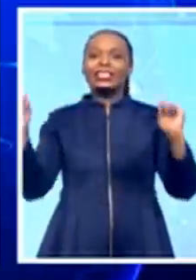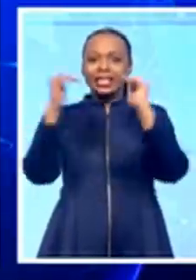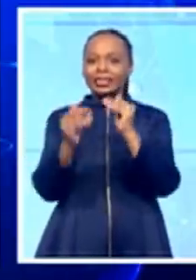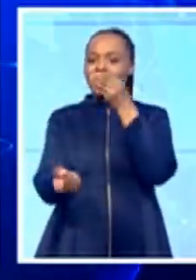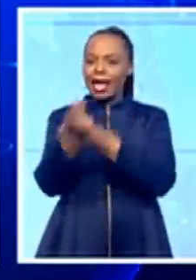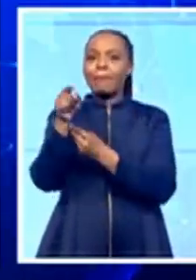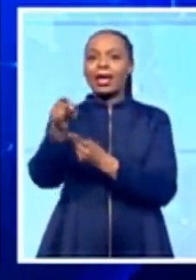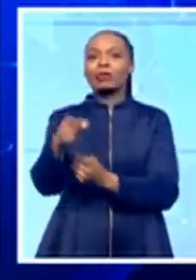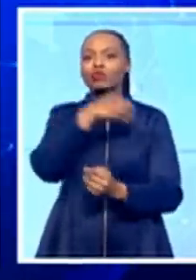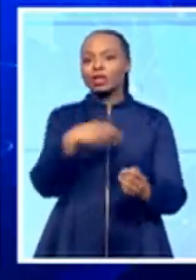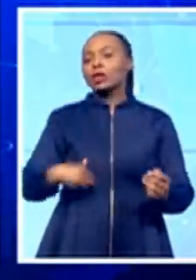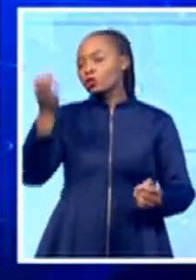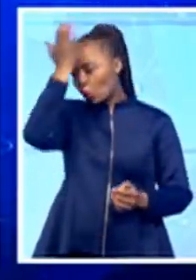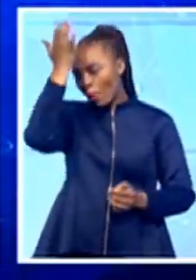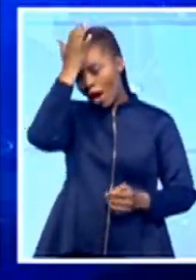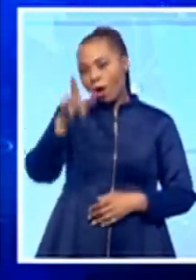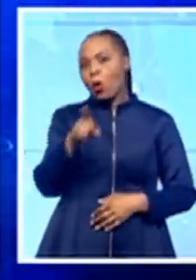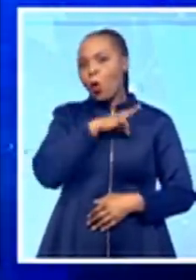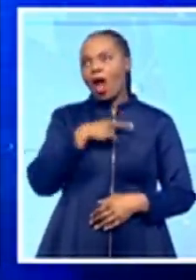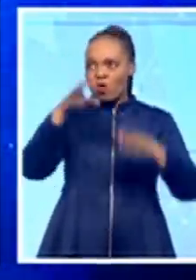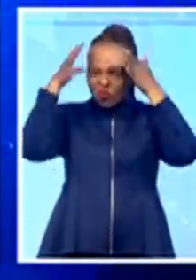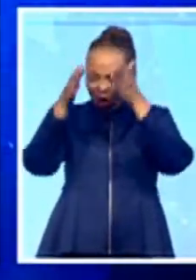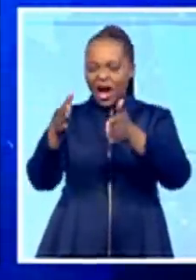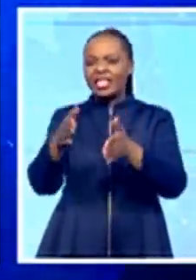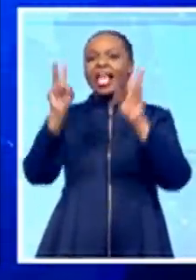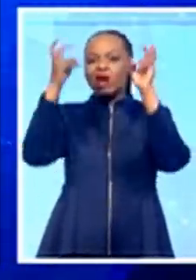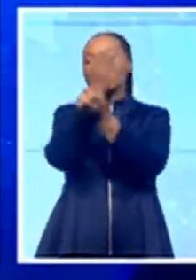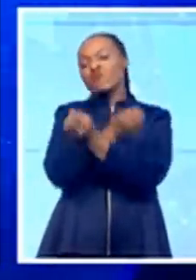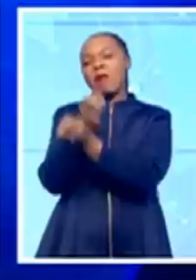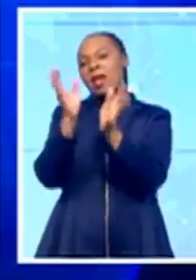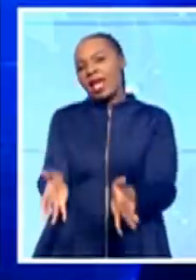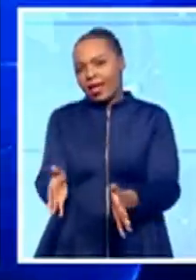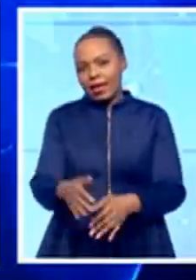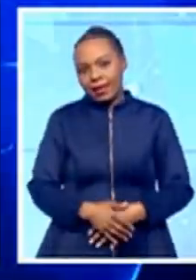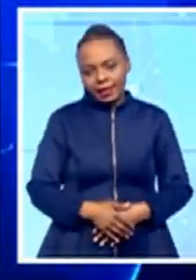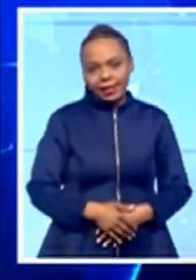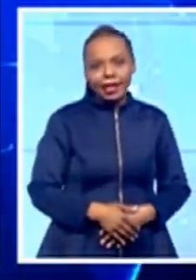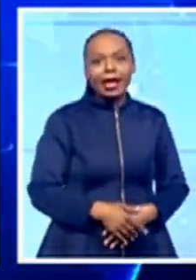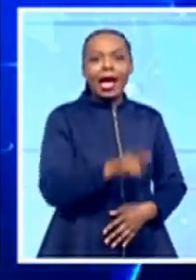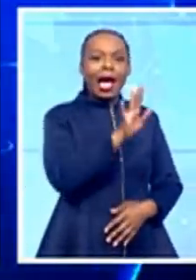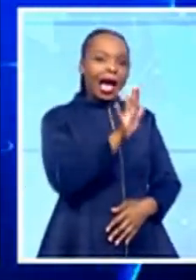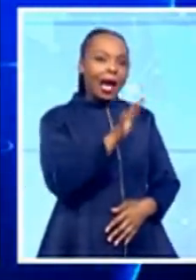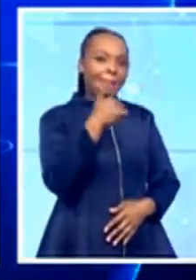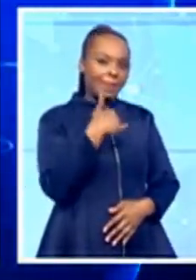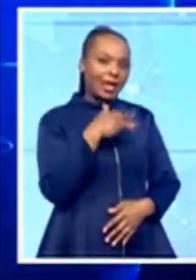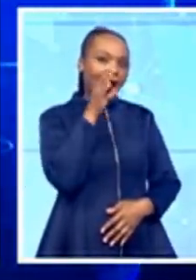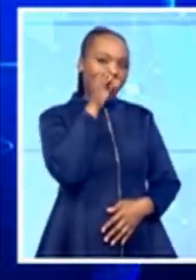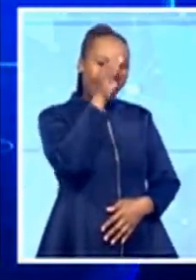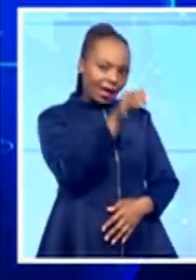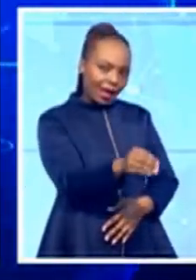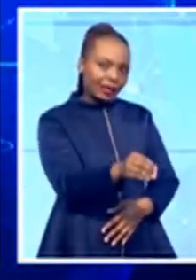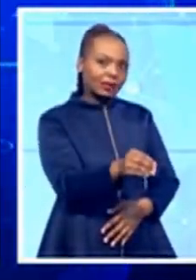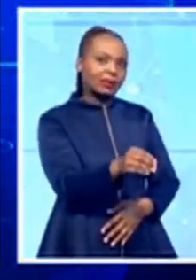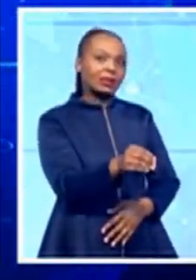why is it hard for you to condemn as the spokesperson for the foundation what